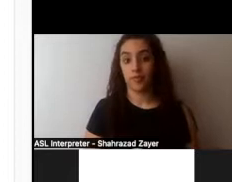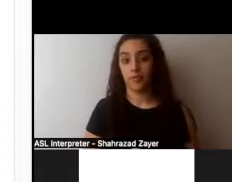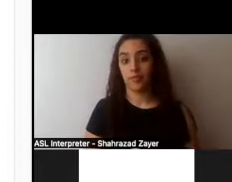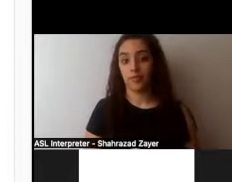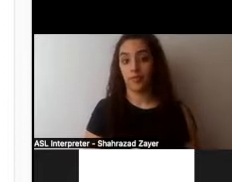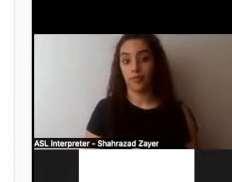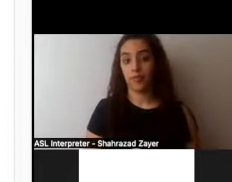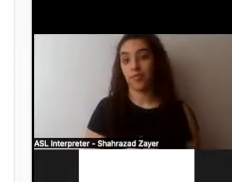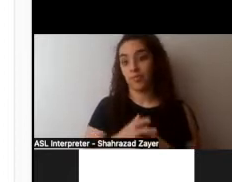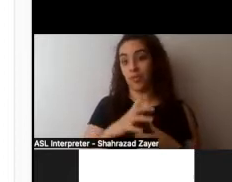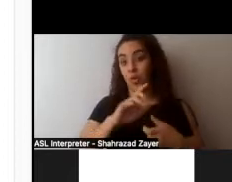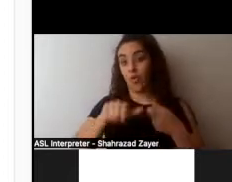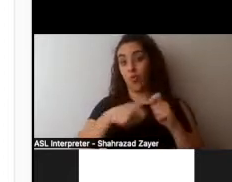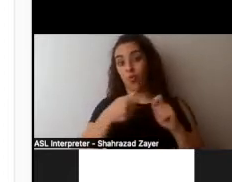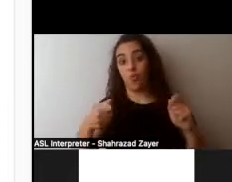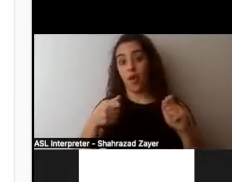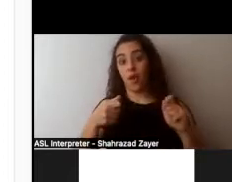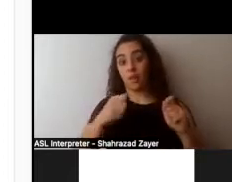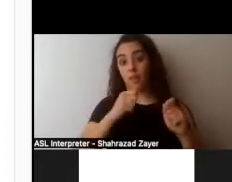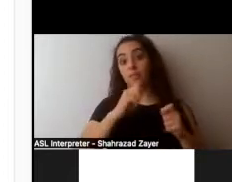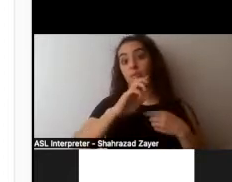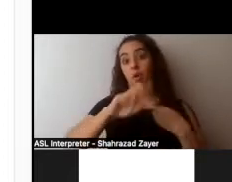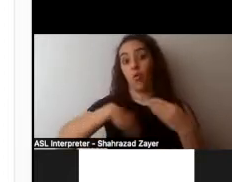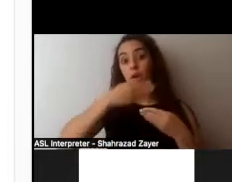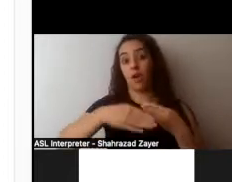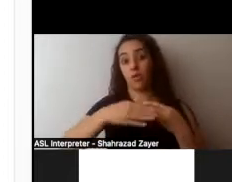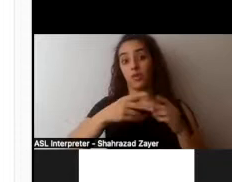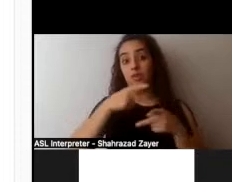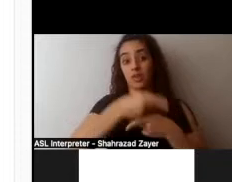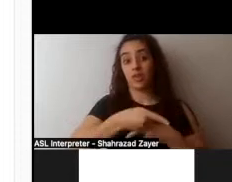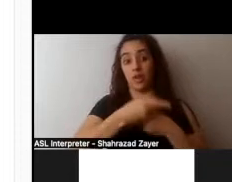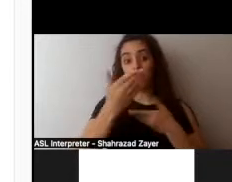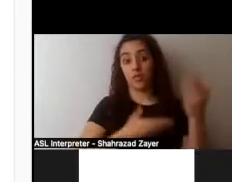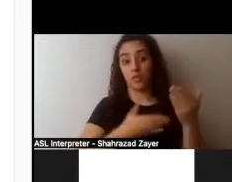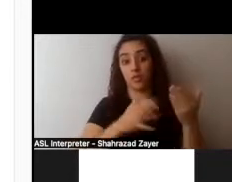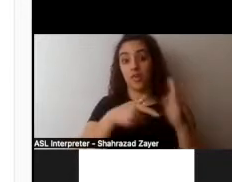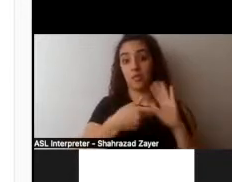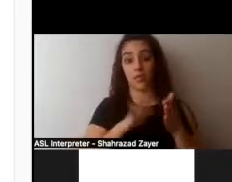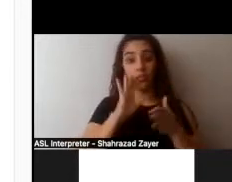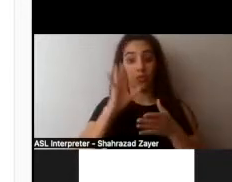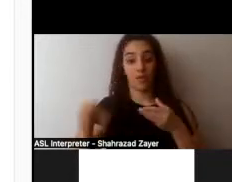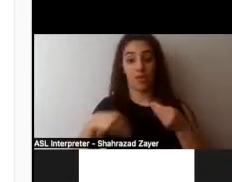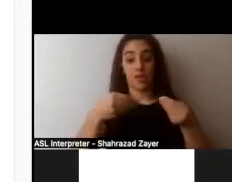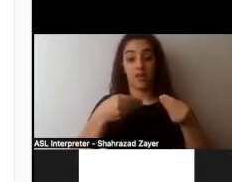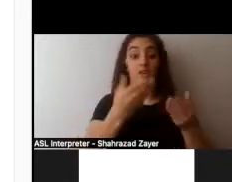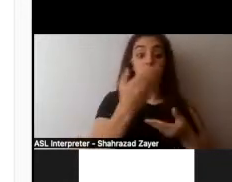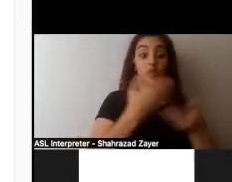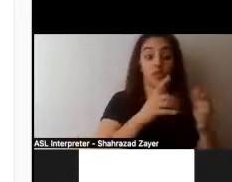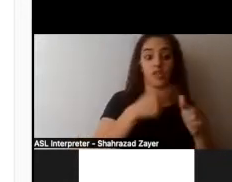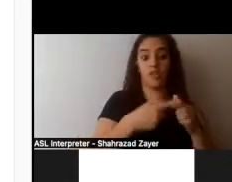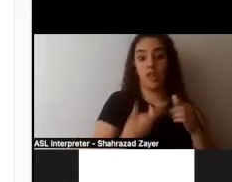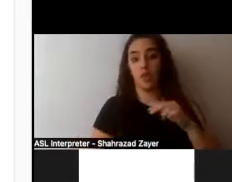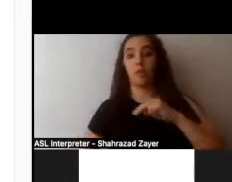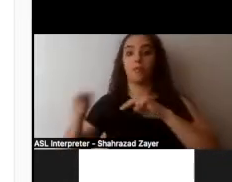where one kind of service provides additional services on top of the services that they are providing,